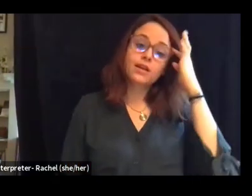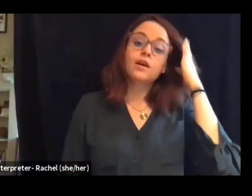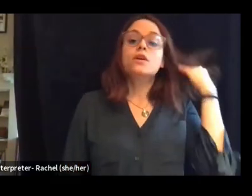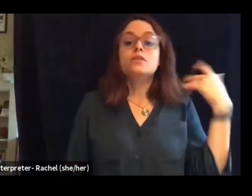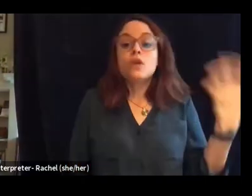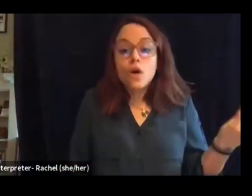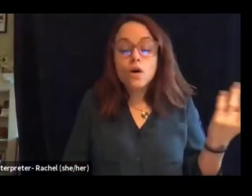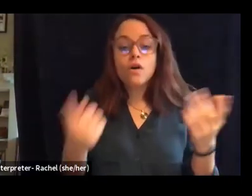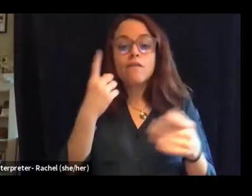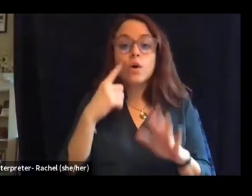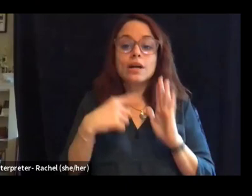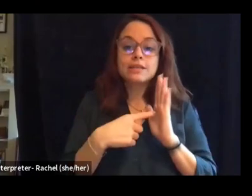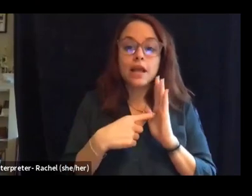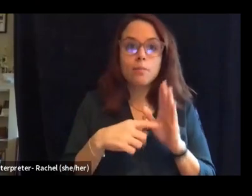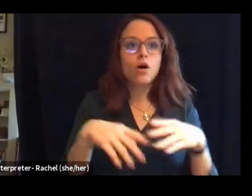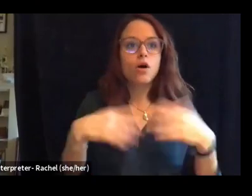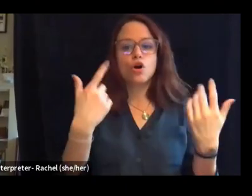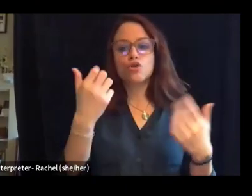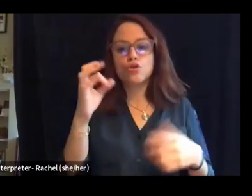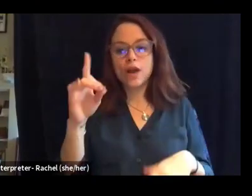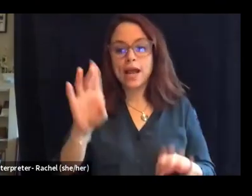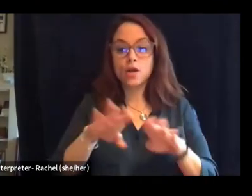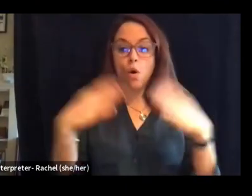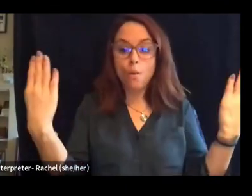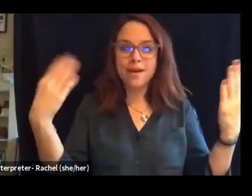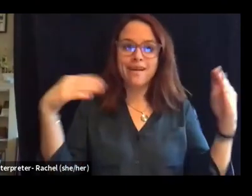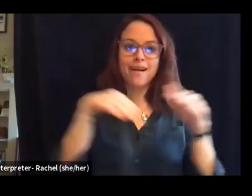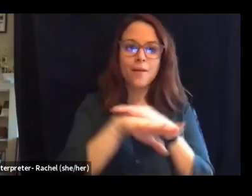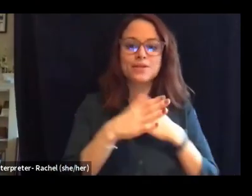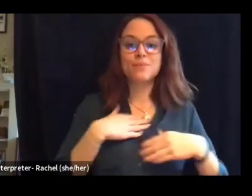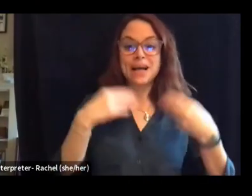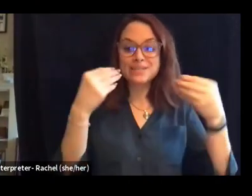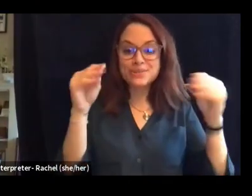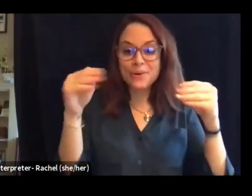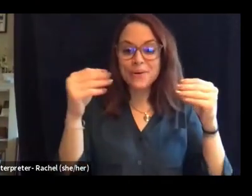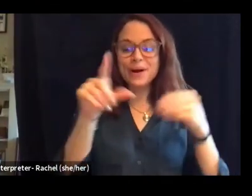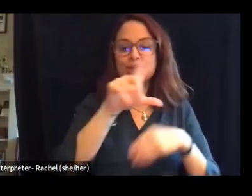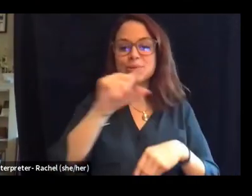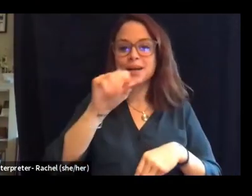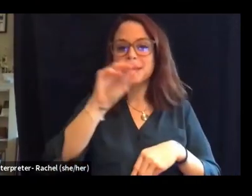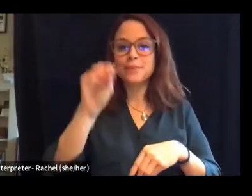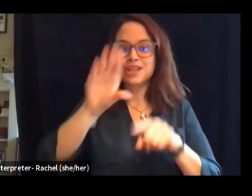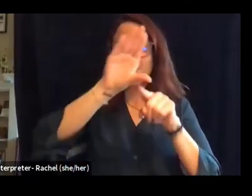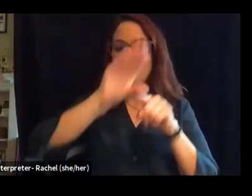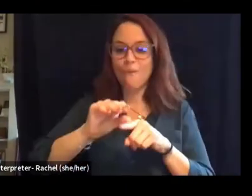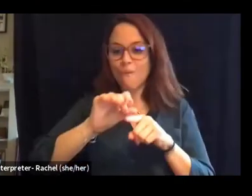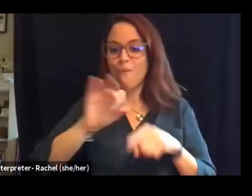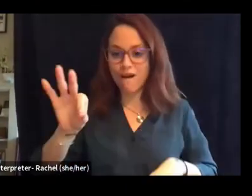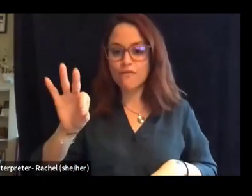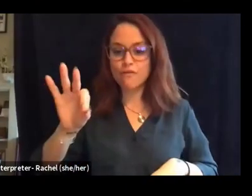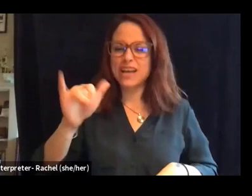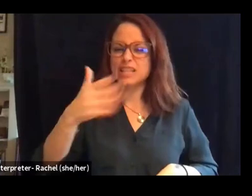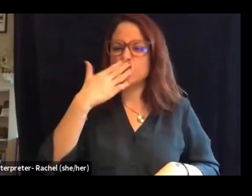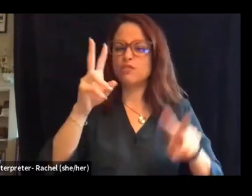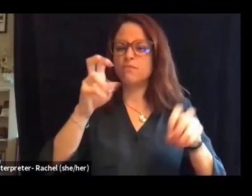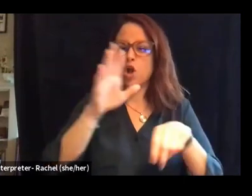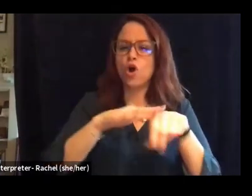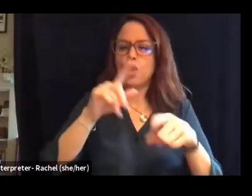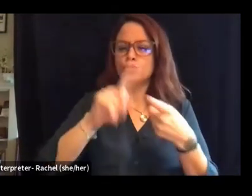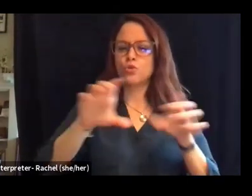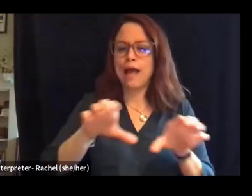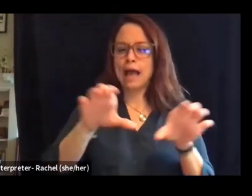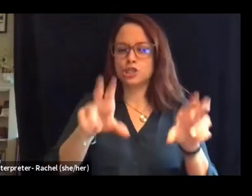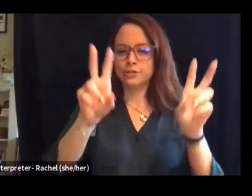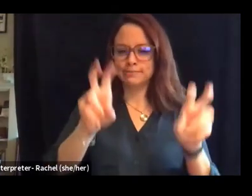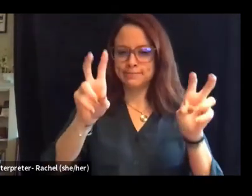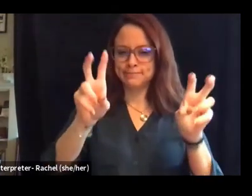grand opening and get 20% off your next purchase. That's a good call to action. The last one is the creative.